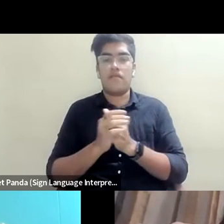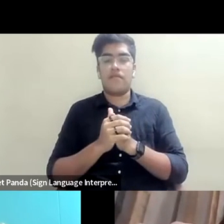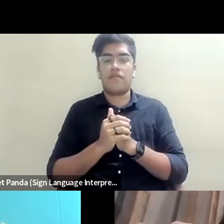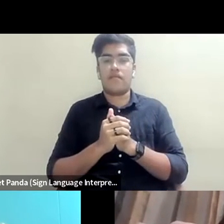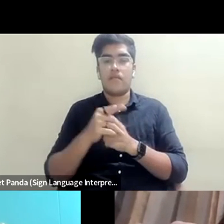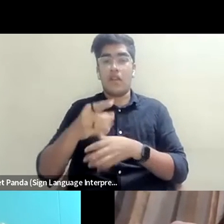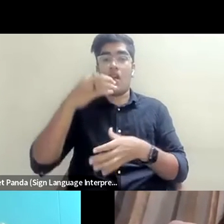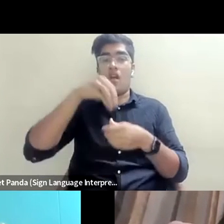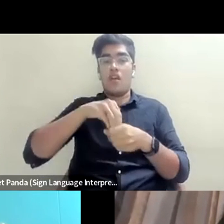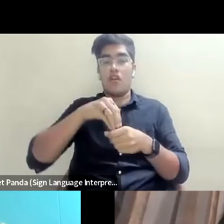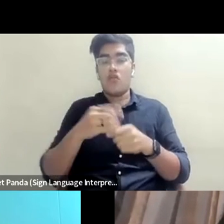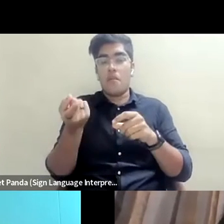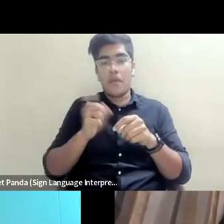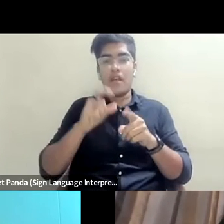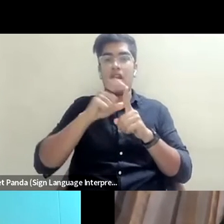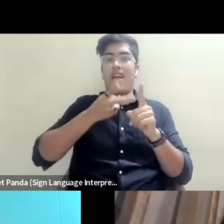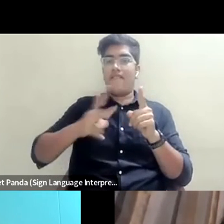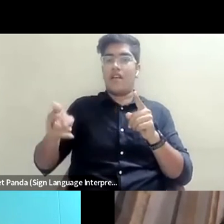inclusion and diversity be promoted.